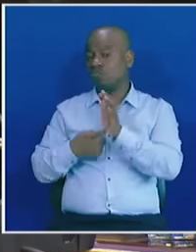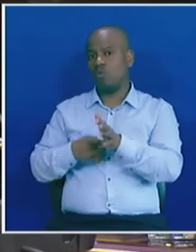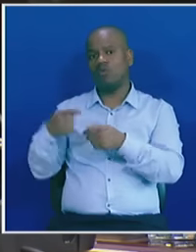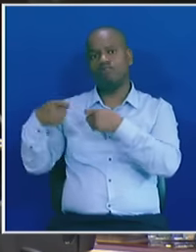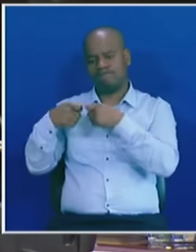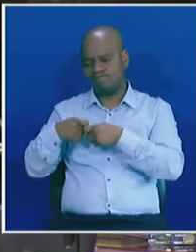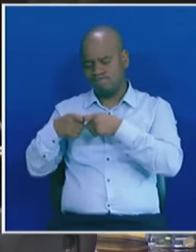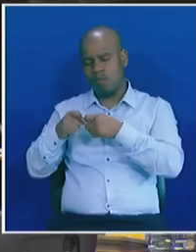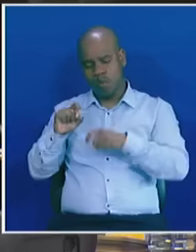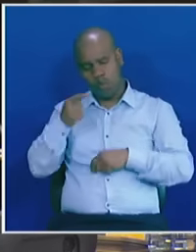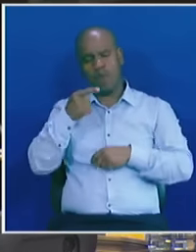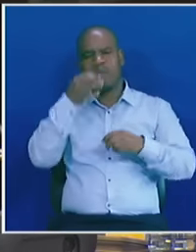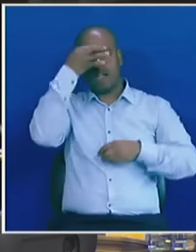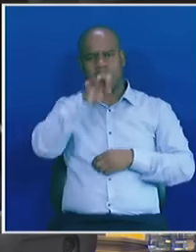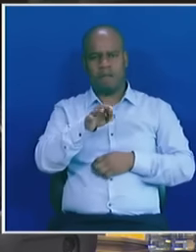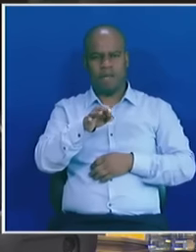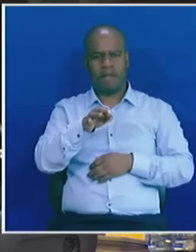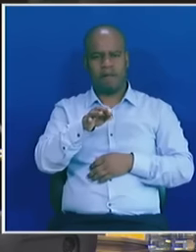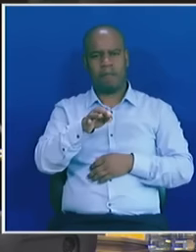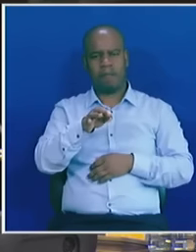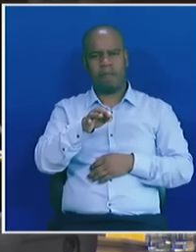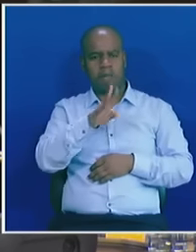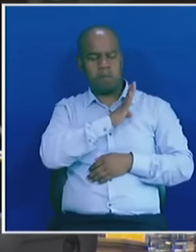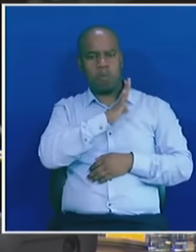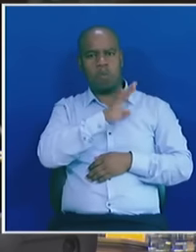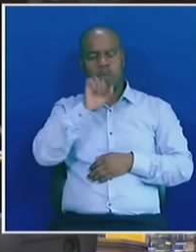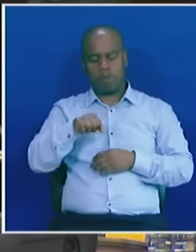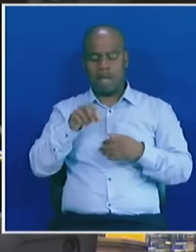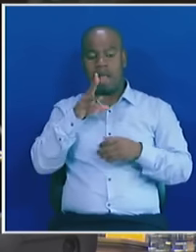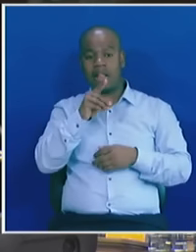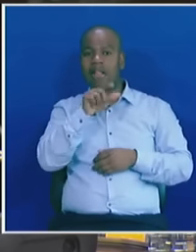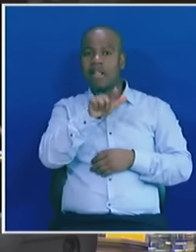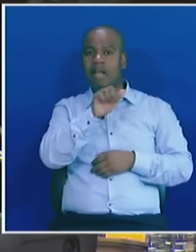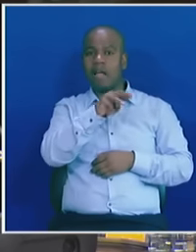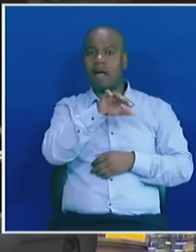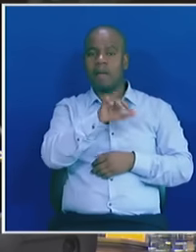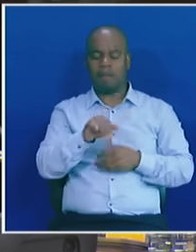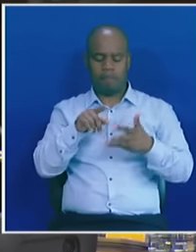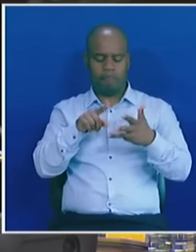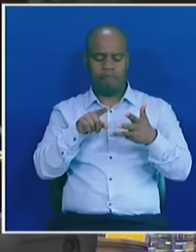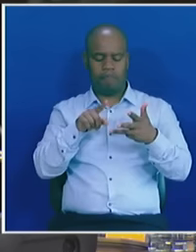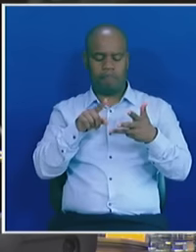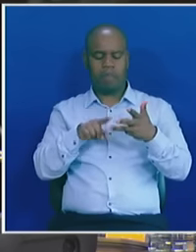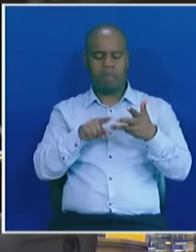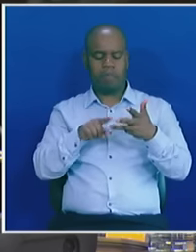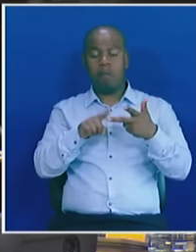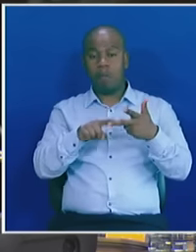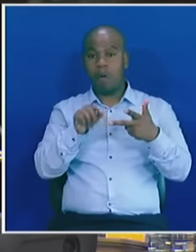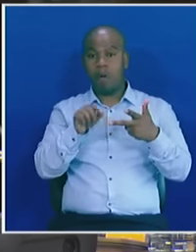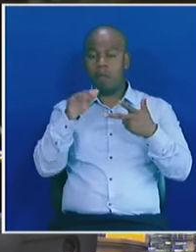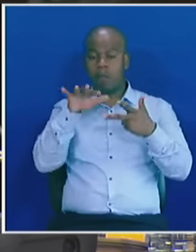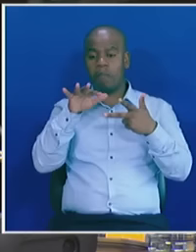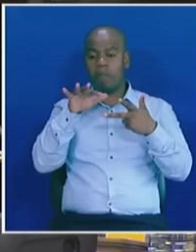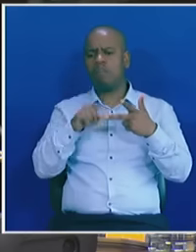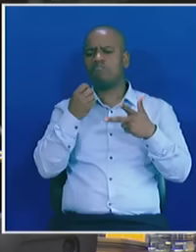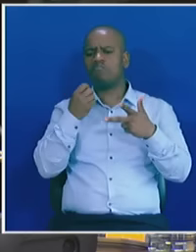between government forces and opposition fighters of Alfonso Dhlakama. Many Mozambicans have fled from their province to the